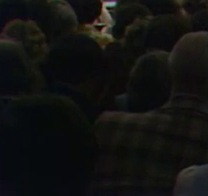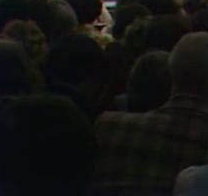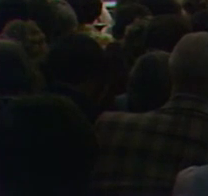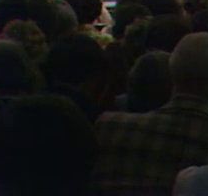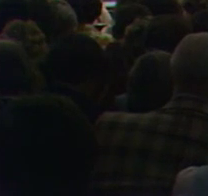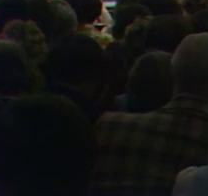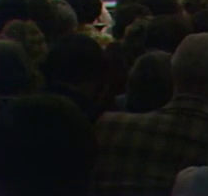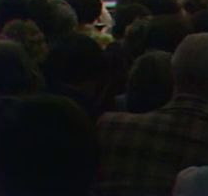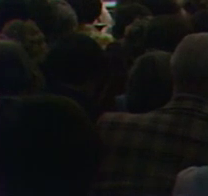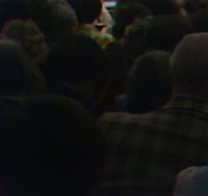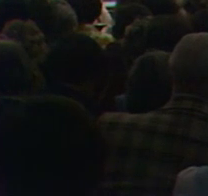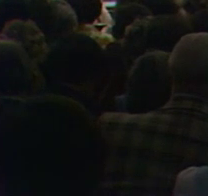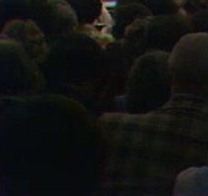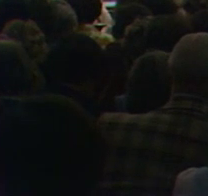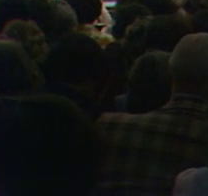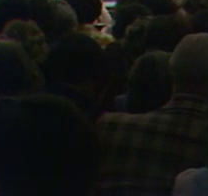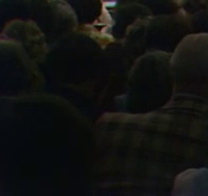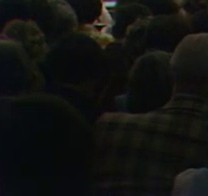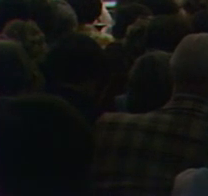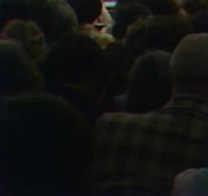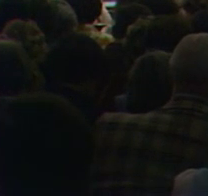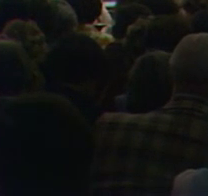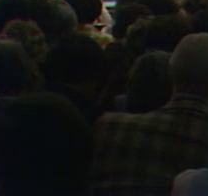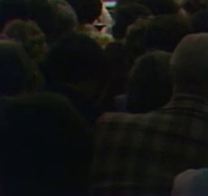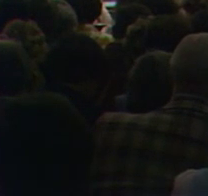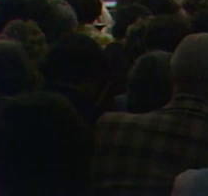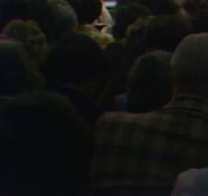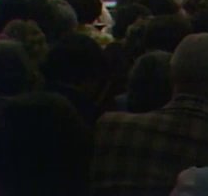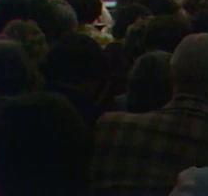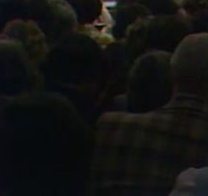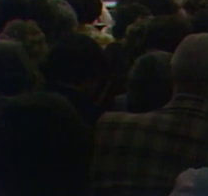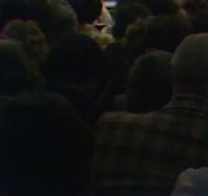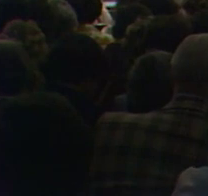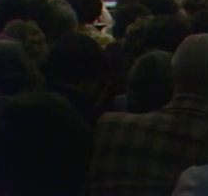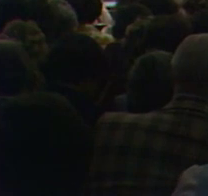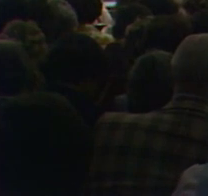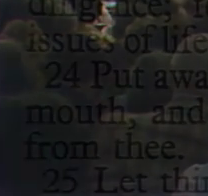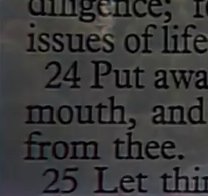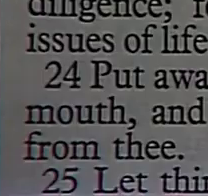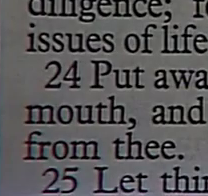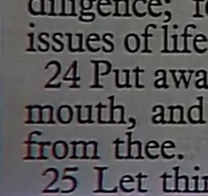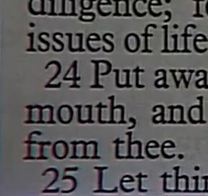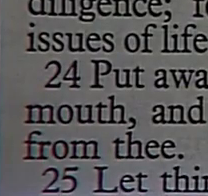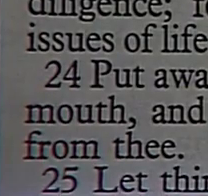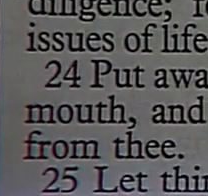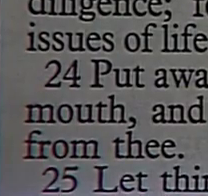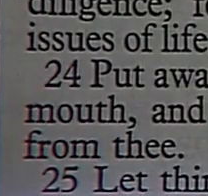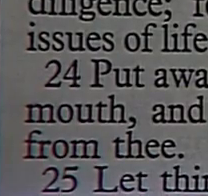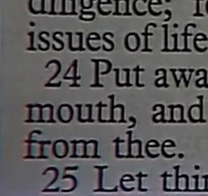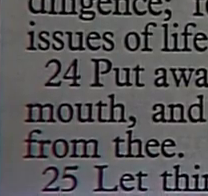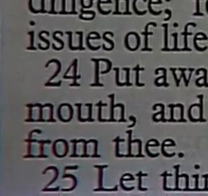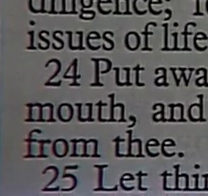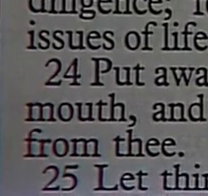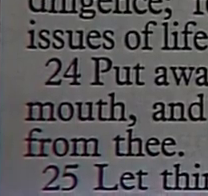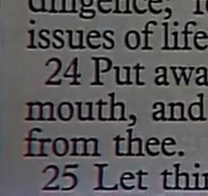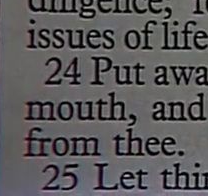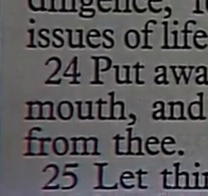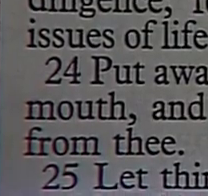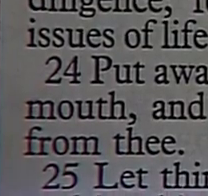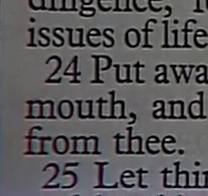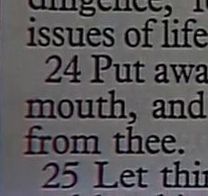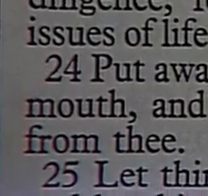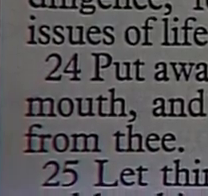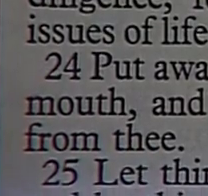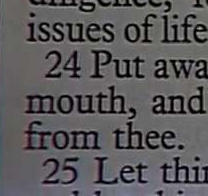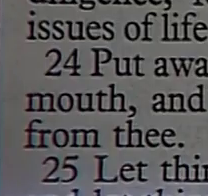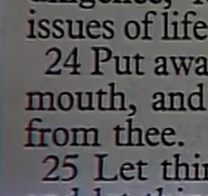sayings. Let them not depart from thine eyes. Keep them in the midst of thine heart. For they are life unto those that